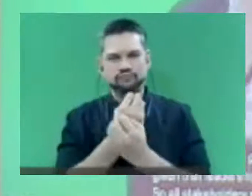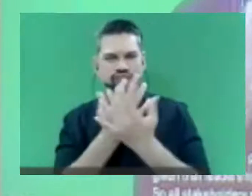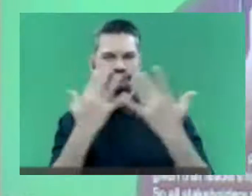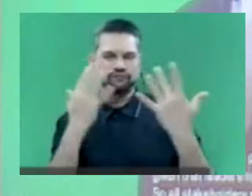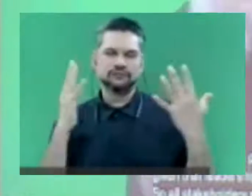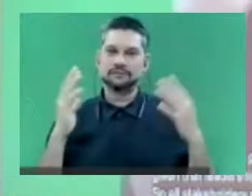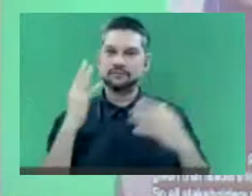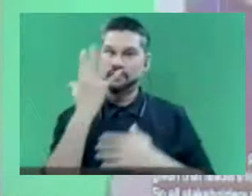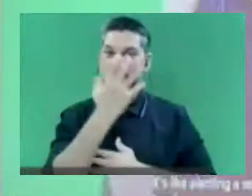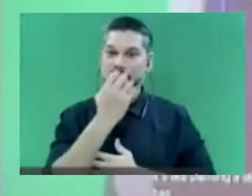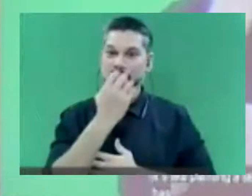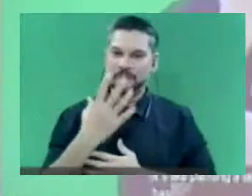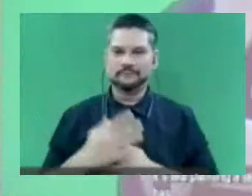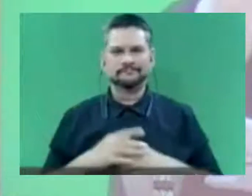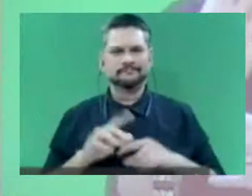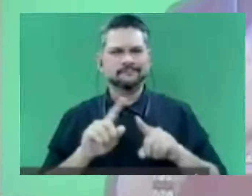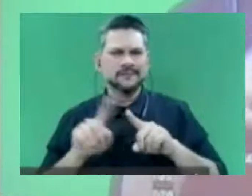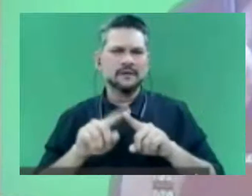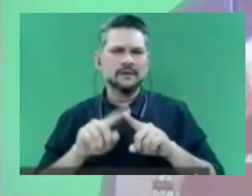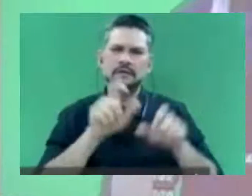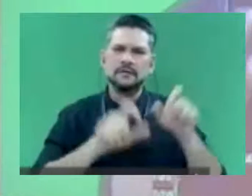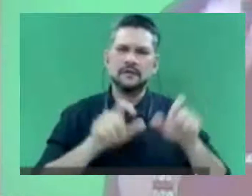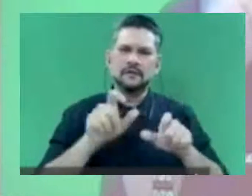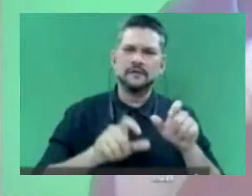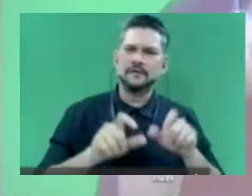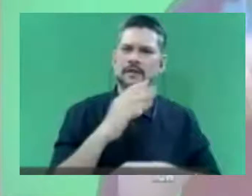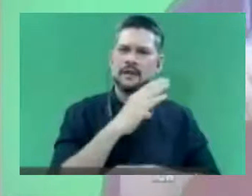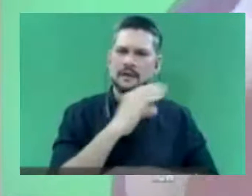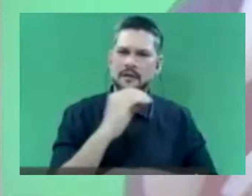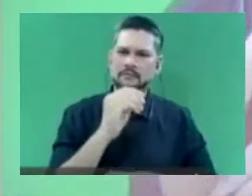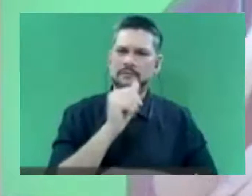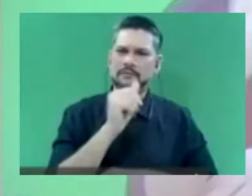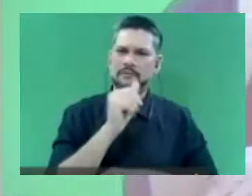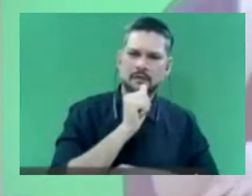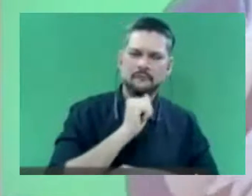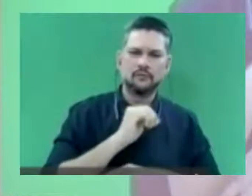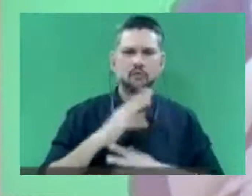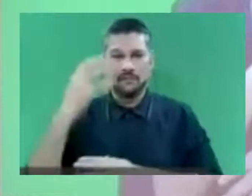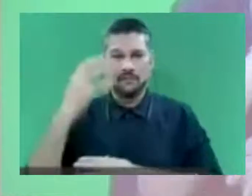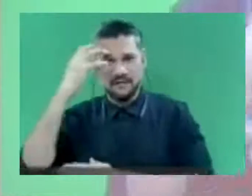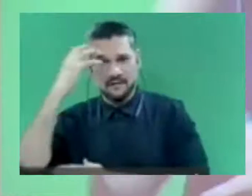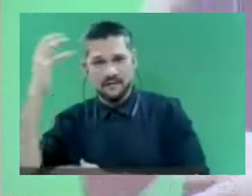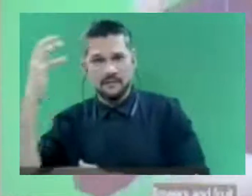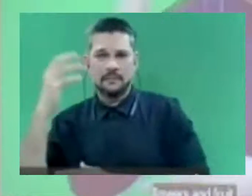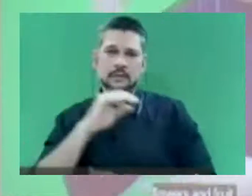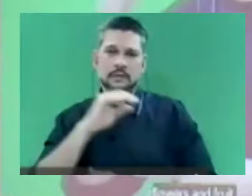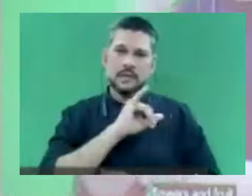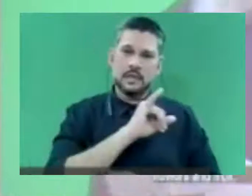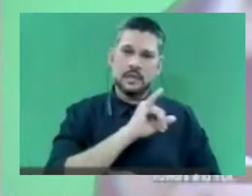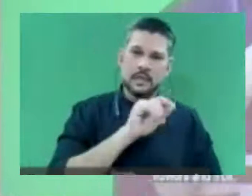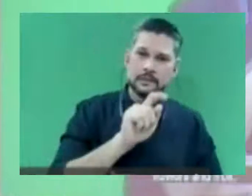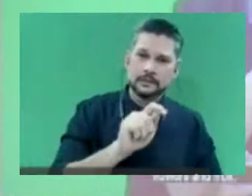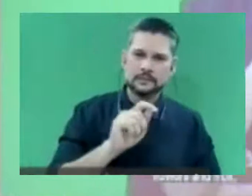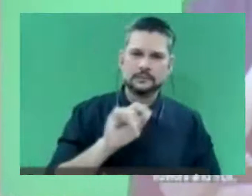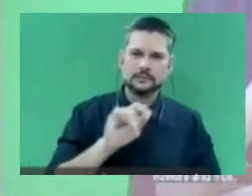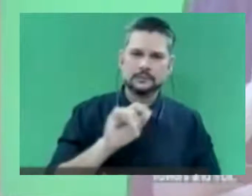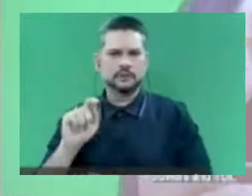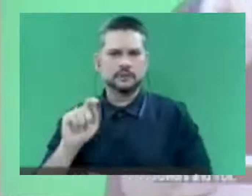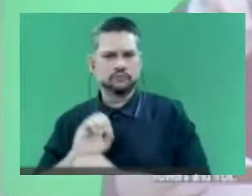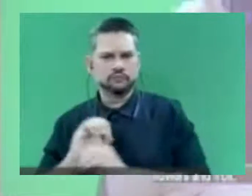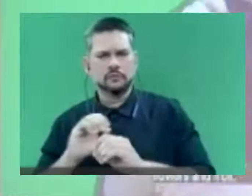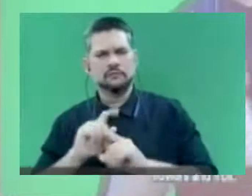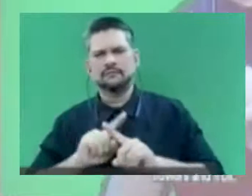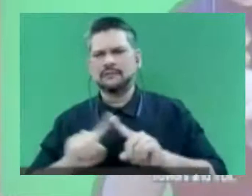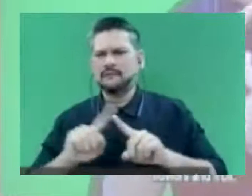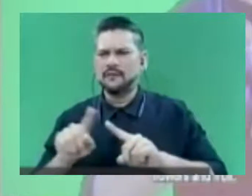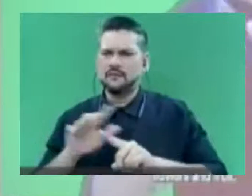private sector, everybody in the IT field, non-IT field, it's important that all of us, persons with disabilities